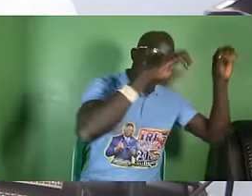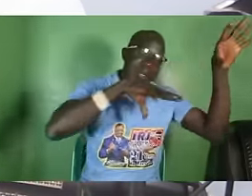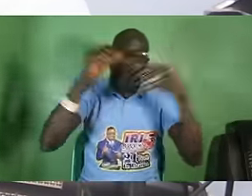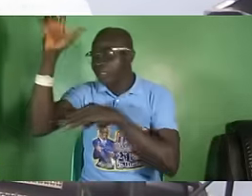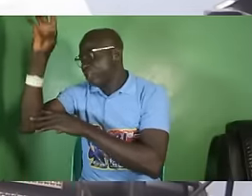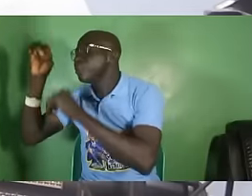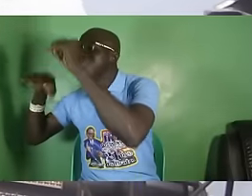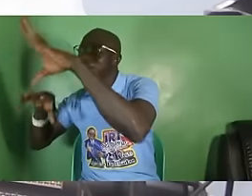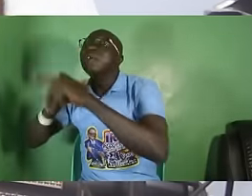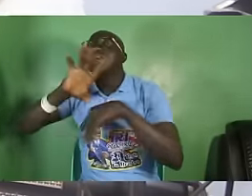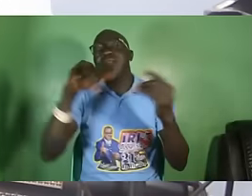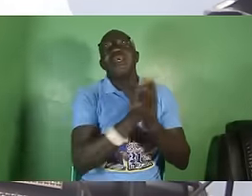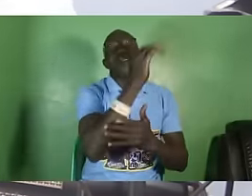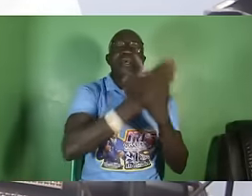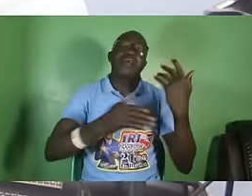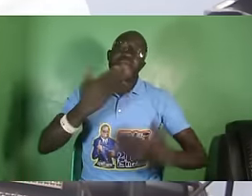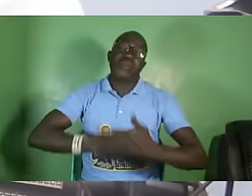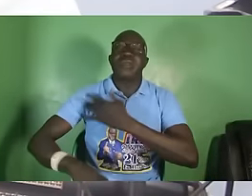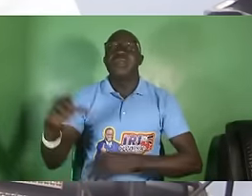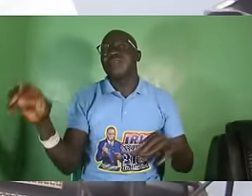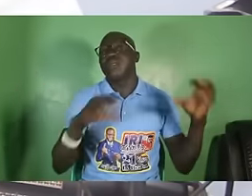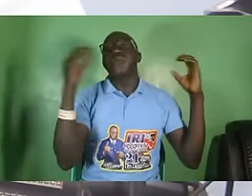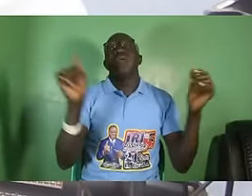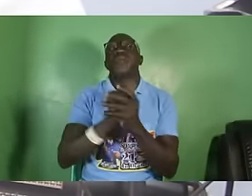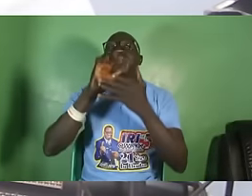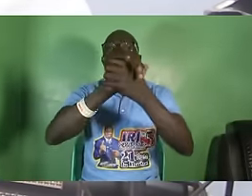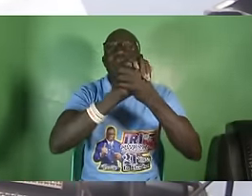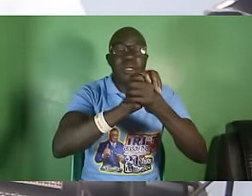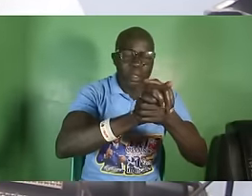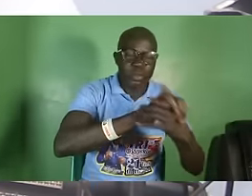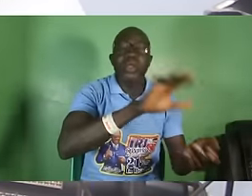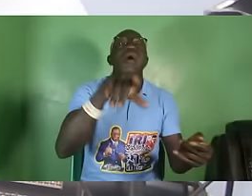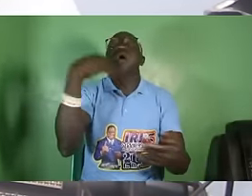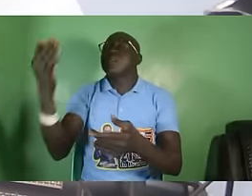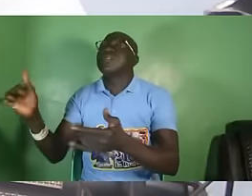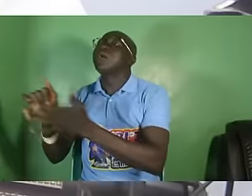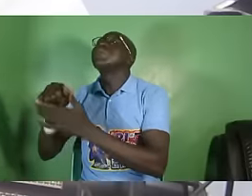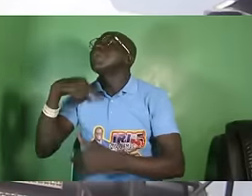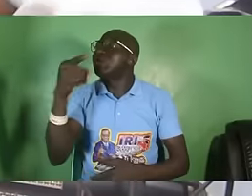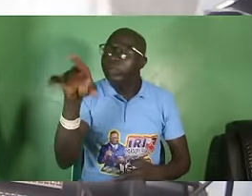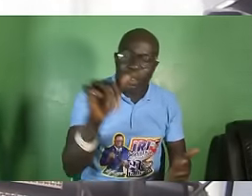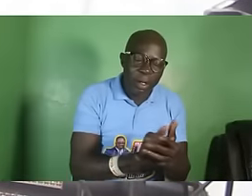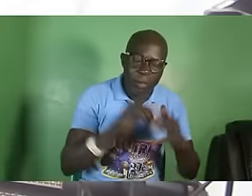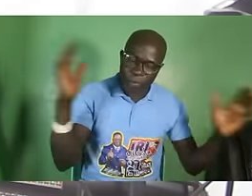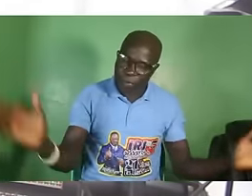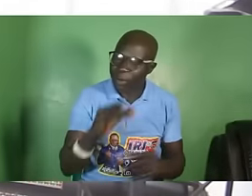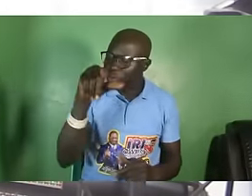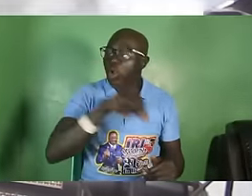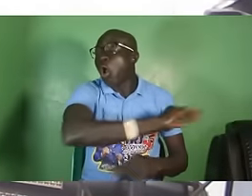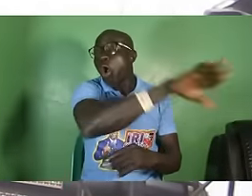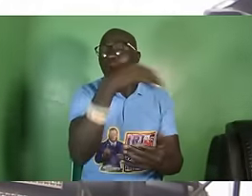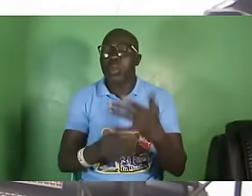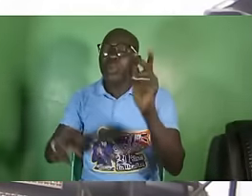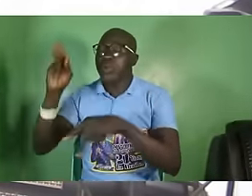Christmas time. You see the grace time. That's it, please. And you're not going to celebrate. Congratulations. But I'll still tell you,